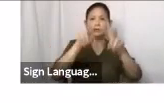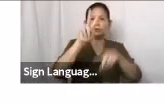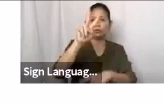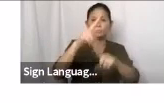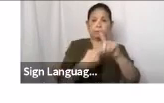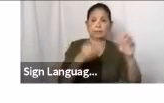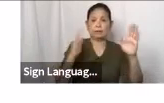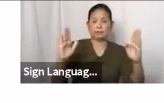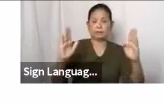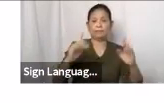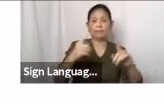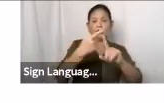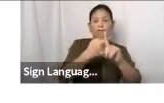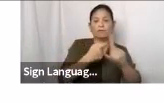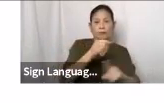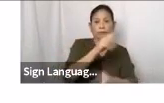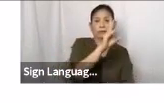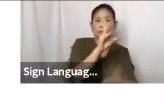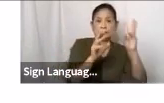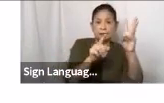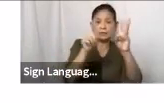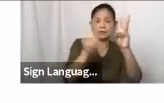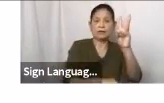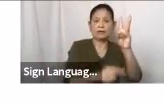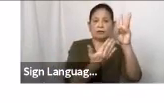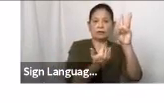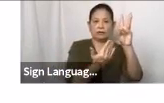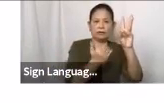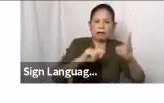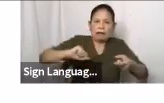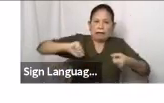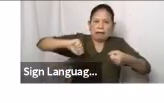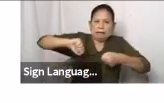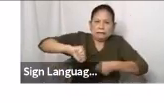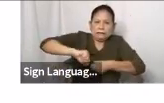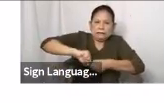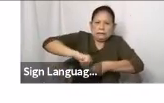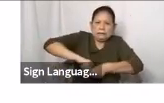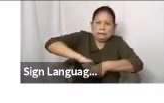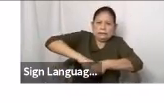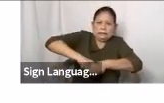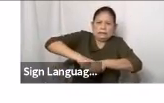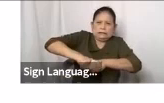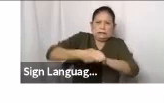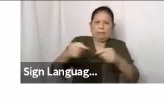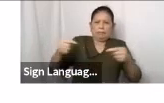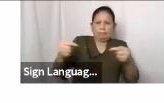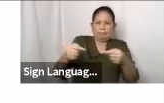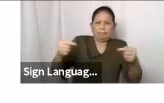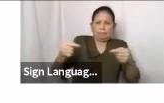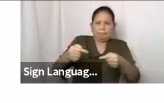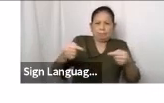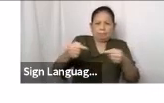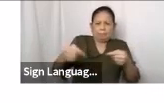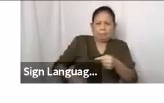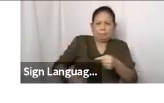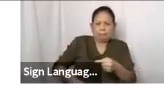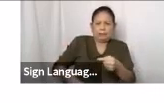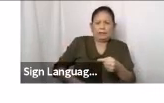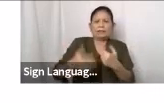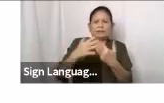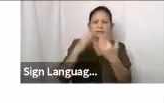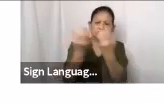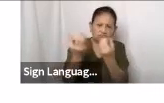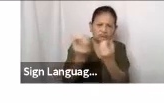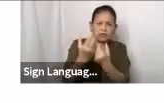And 6 out of 15 were reported severe pain in lower abdomen and testicles. Yeah. So this was a little